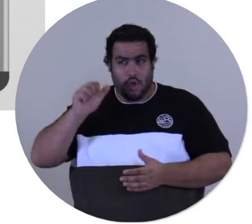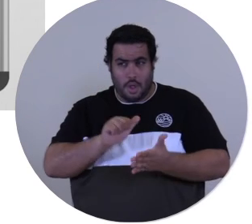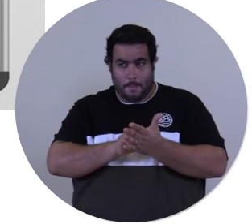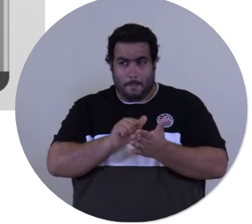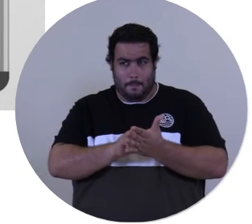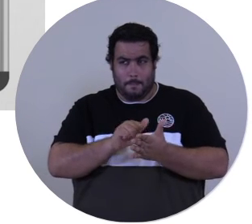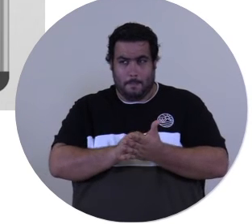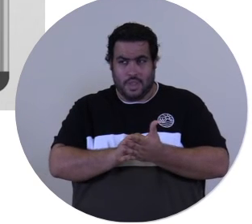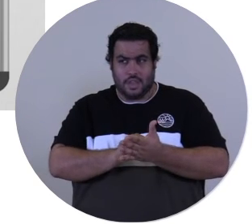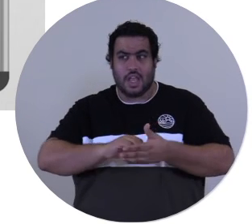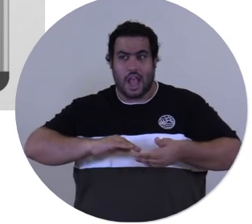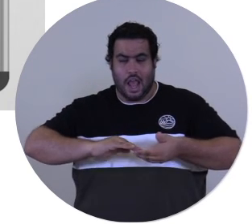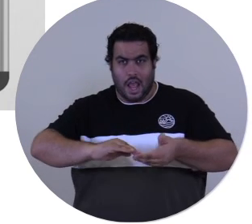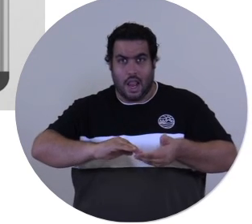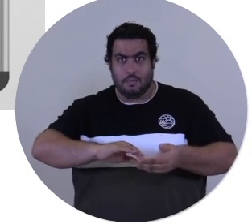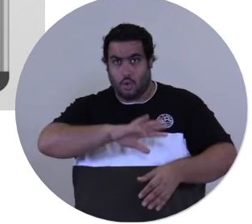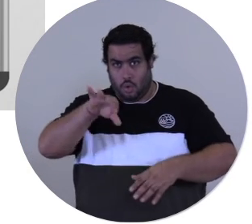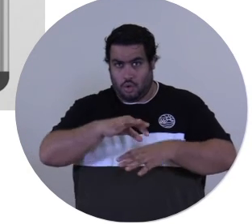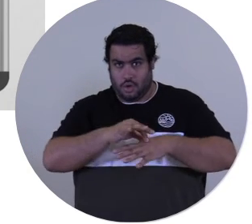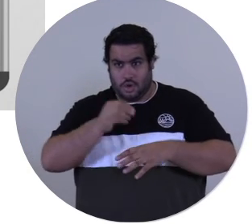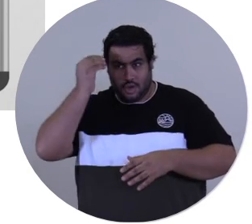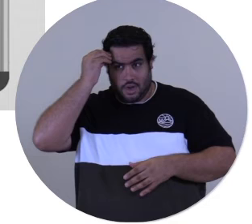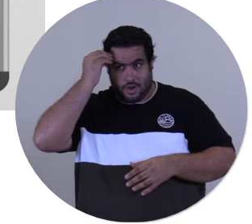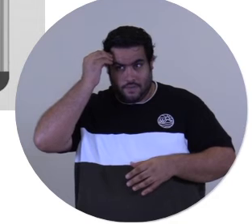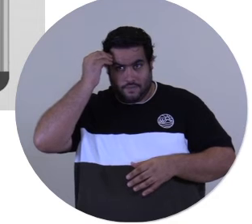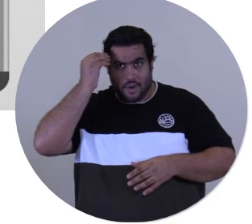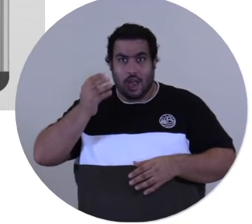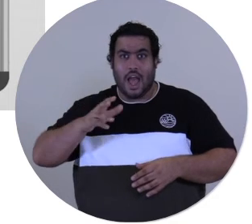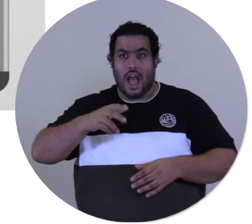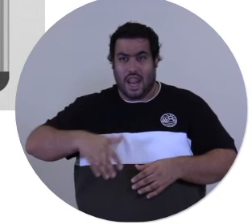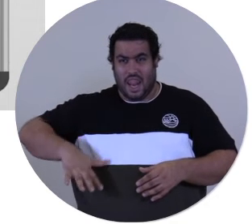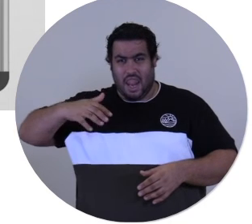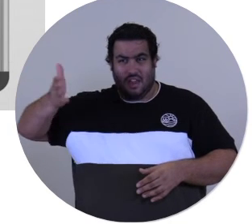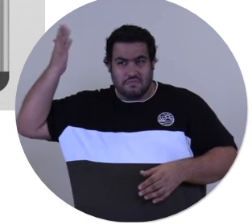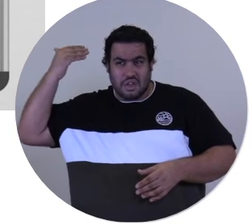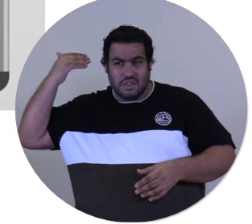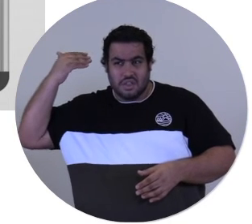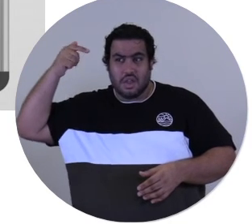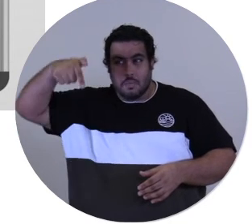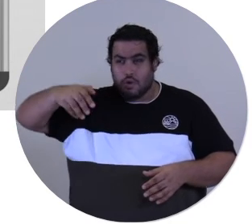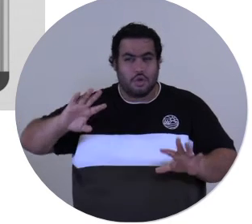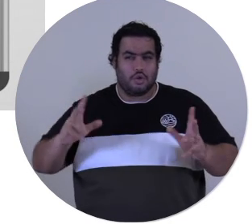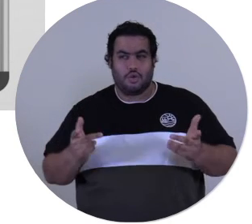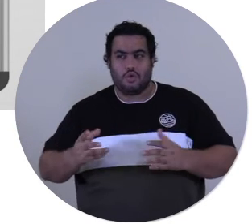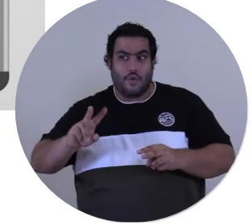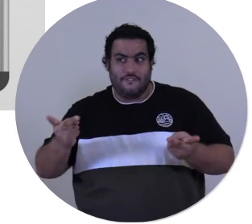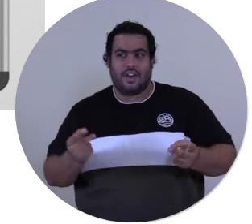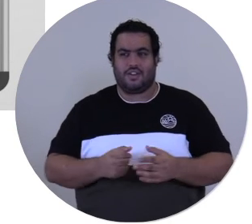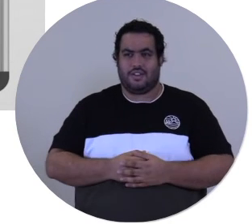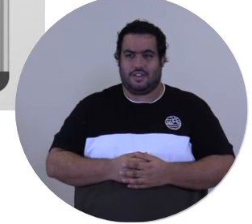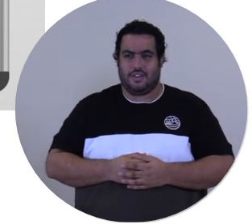using old buildings helps people know about their past and present as well. We can also build